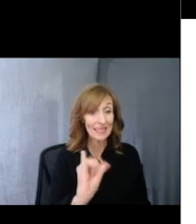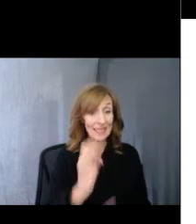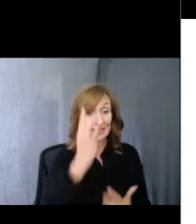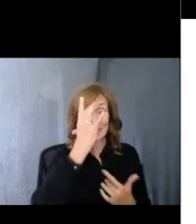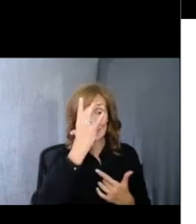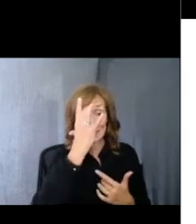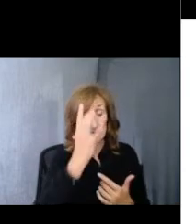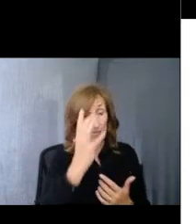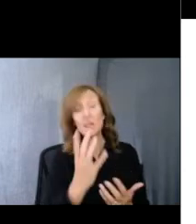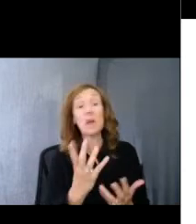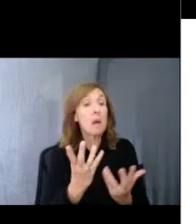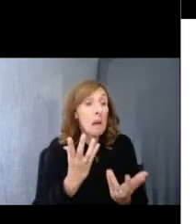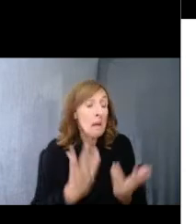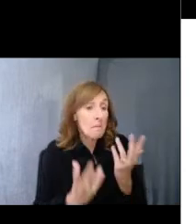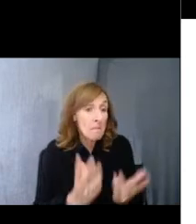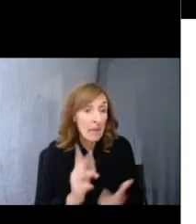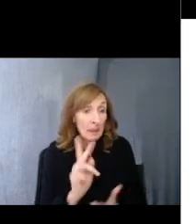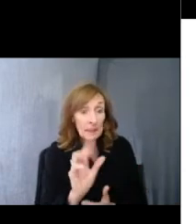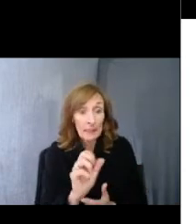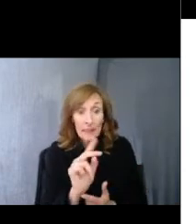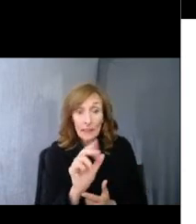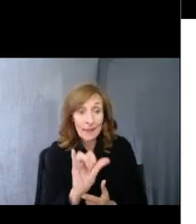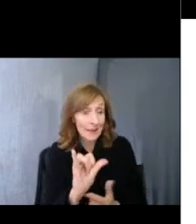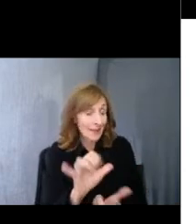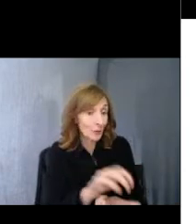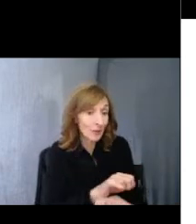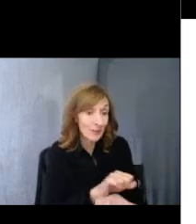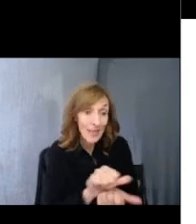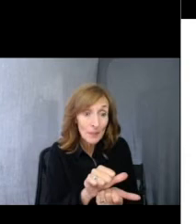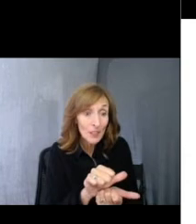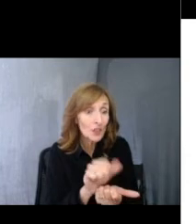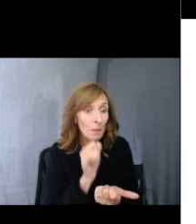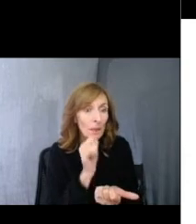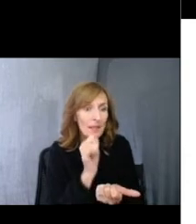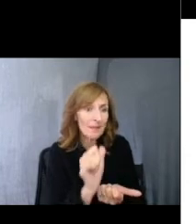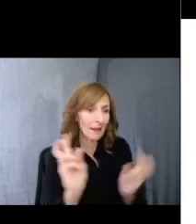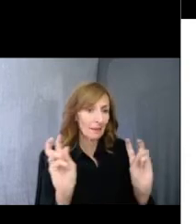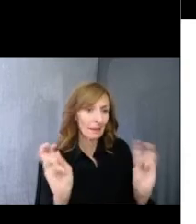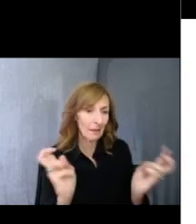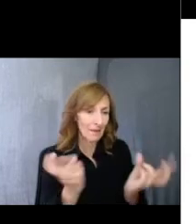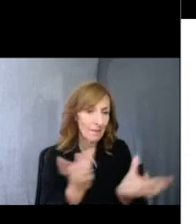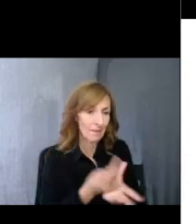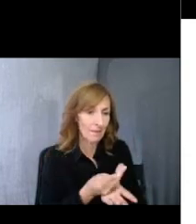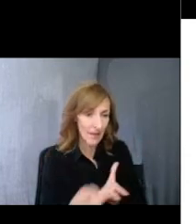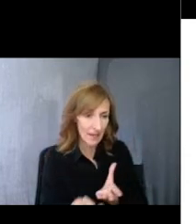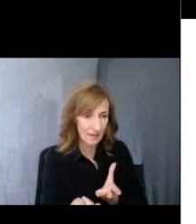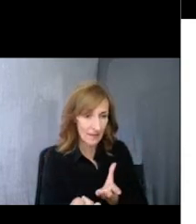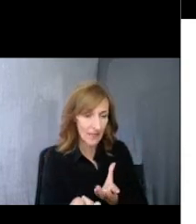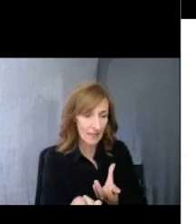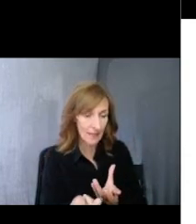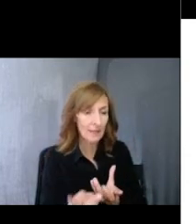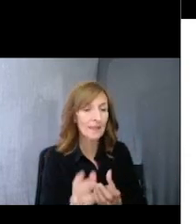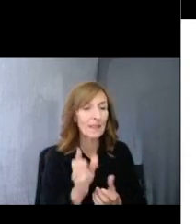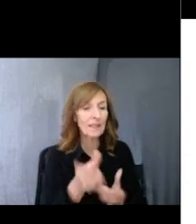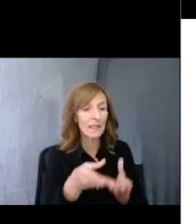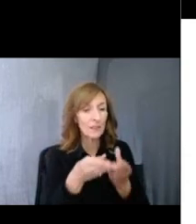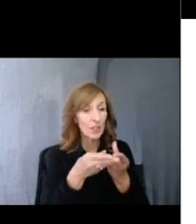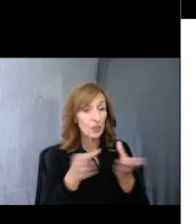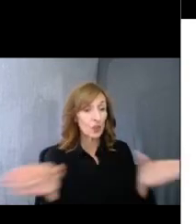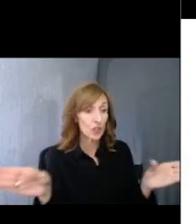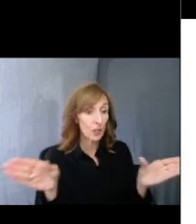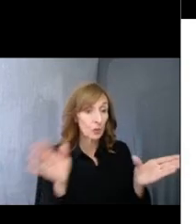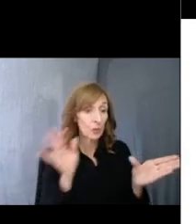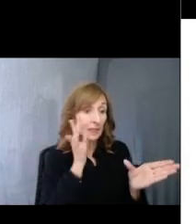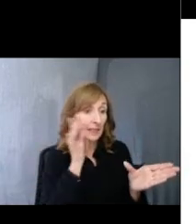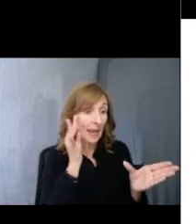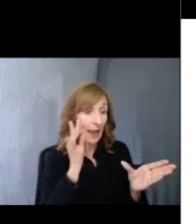they may not be failing. We know that in the general cat population, there's a prevalence of this disease of 1 to 3%,